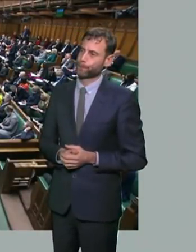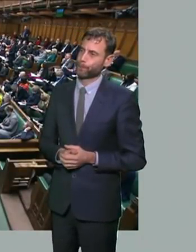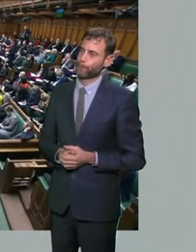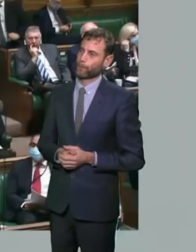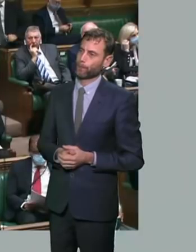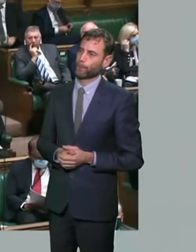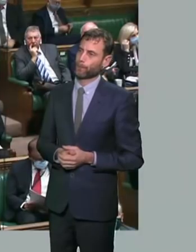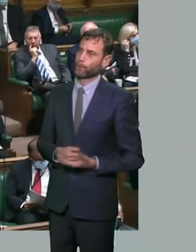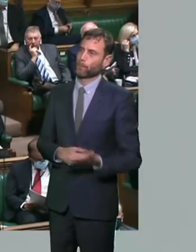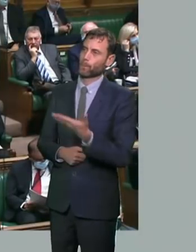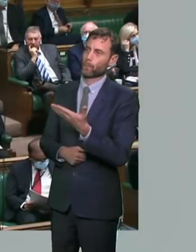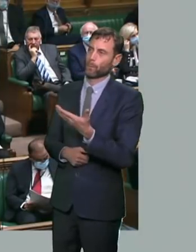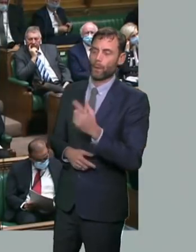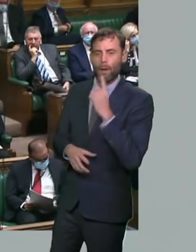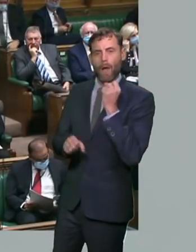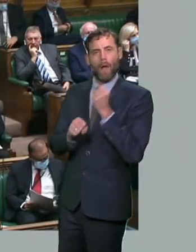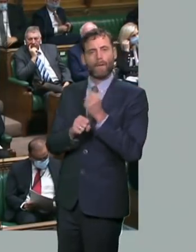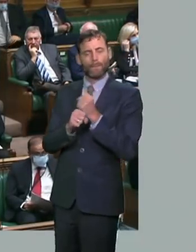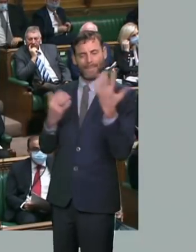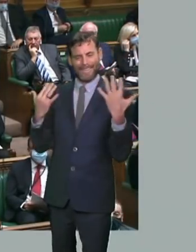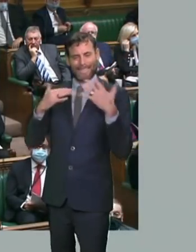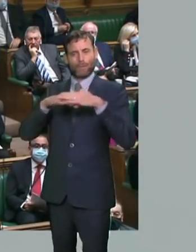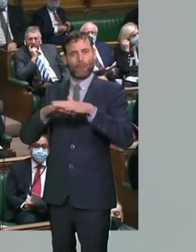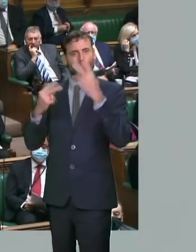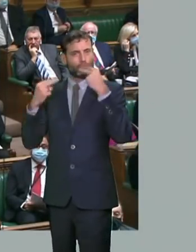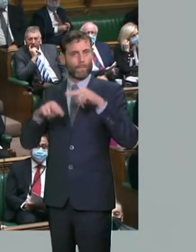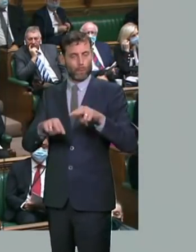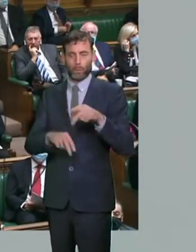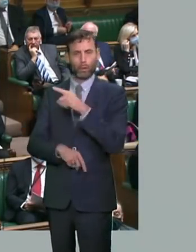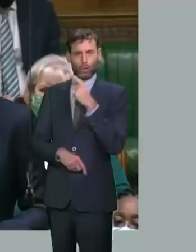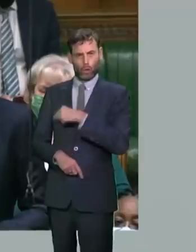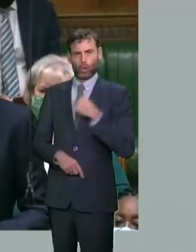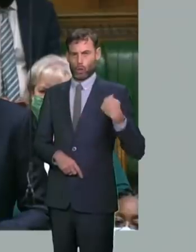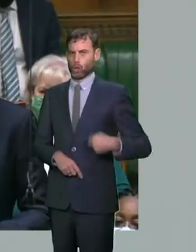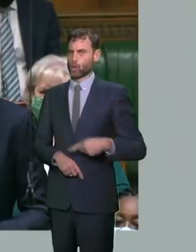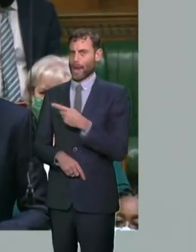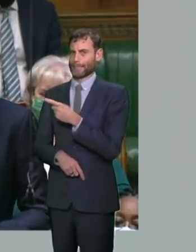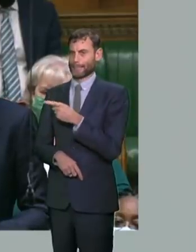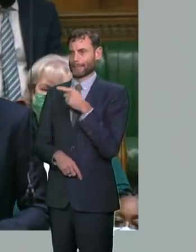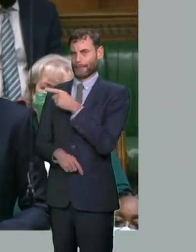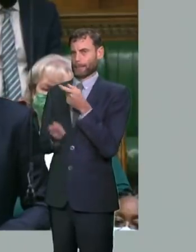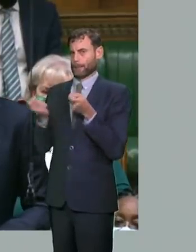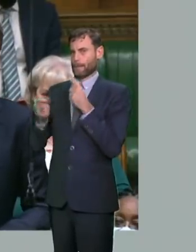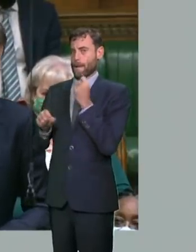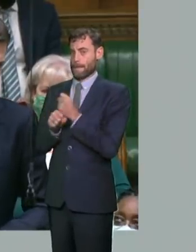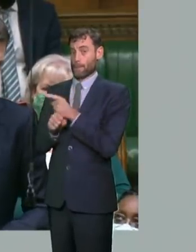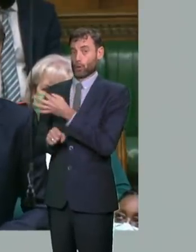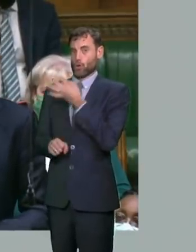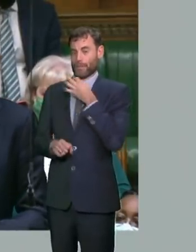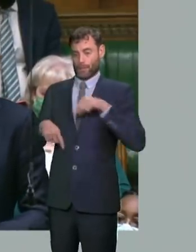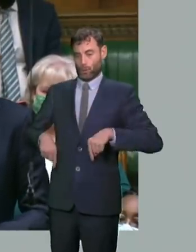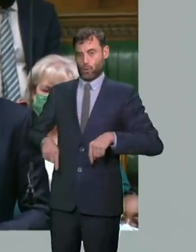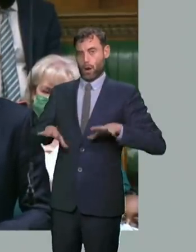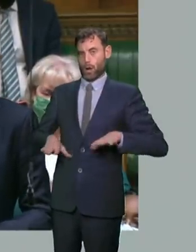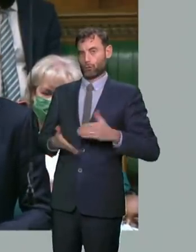Speaker. The government's integrated review concluded that the Chinese state poses a systemic challenge to our national security, and the Prime Minister